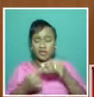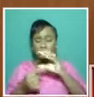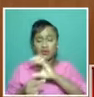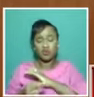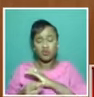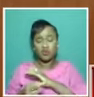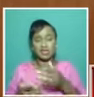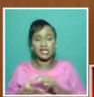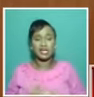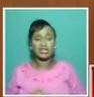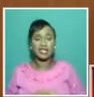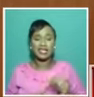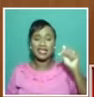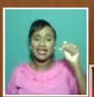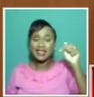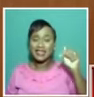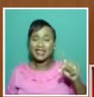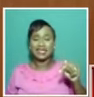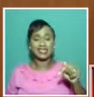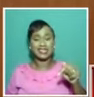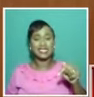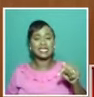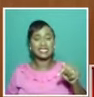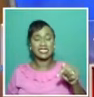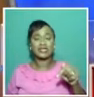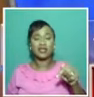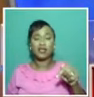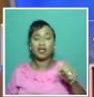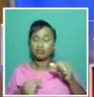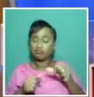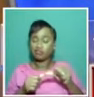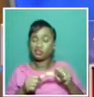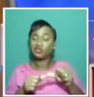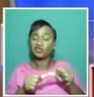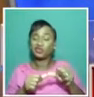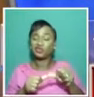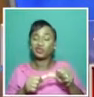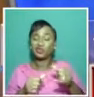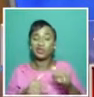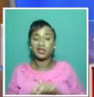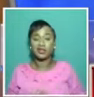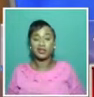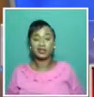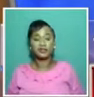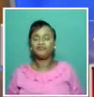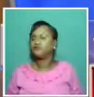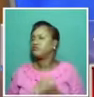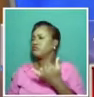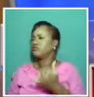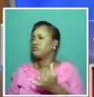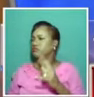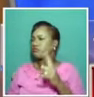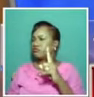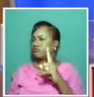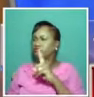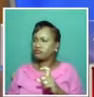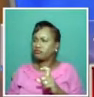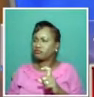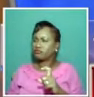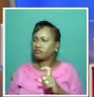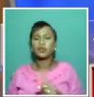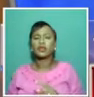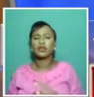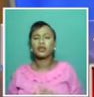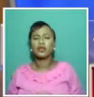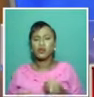matter is definitely leading down that road. Now, Mr. Benjamin, you know, it was revealed that through the